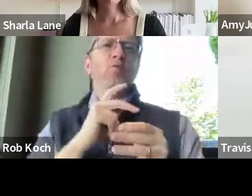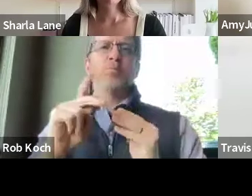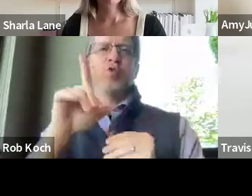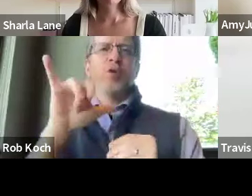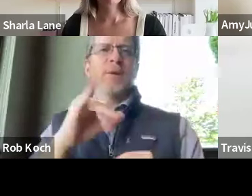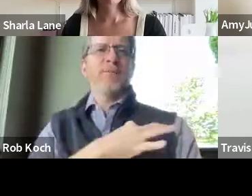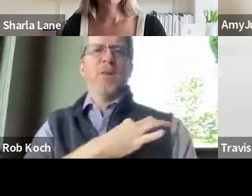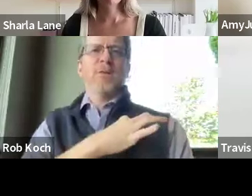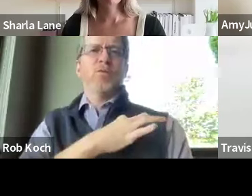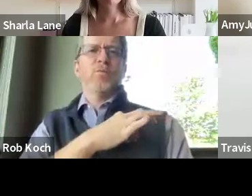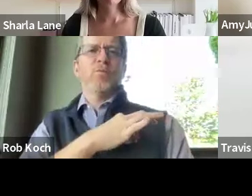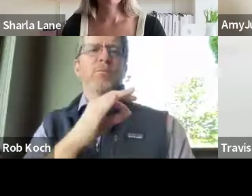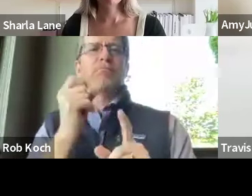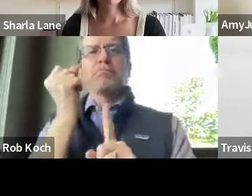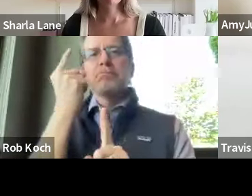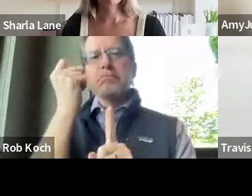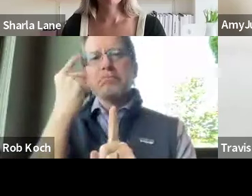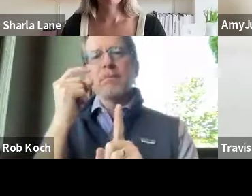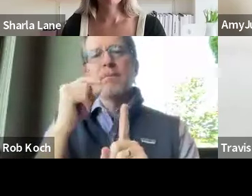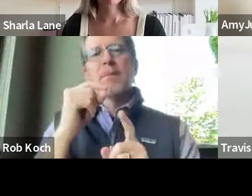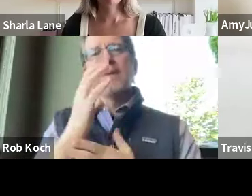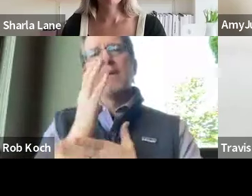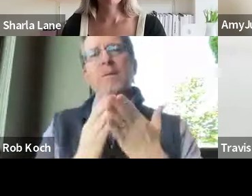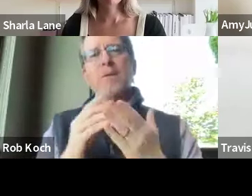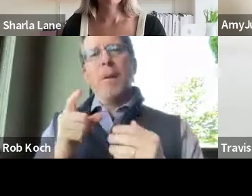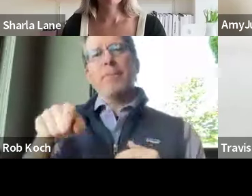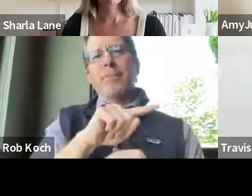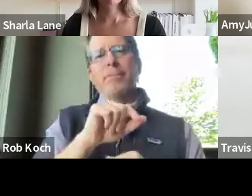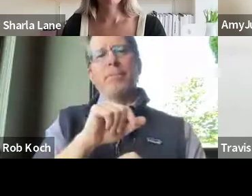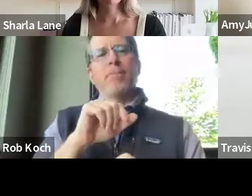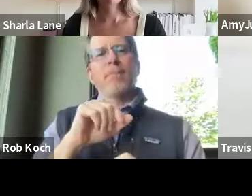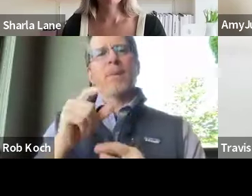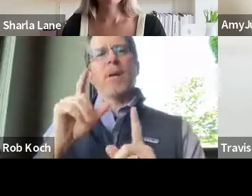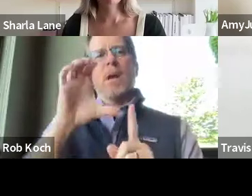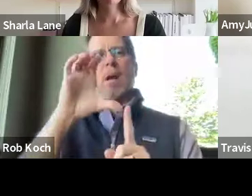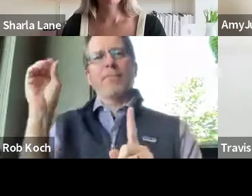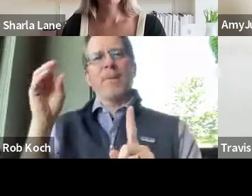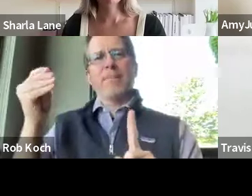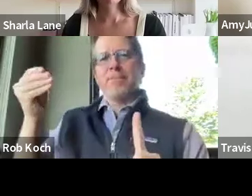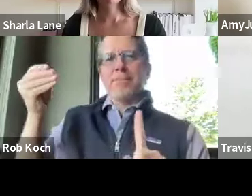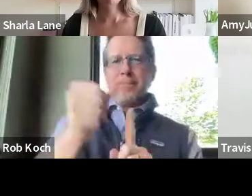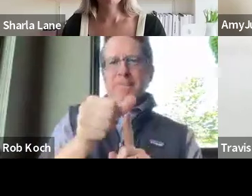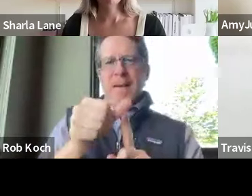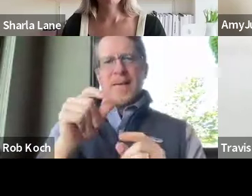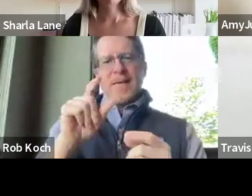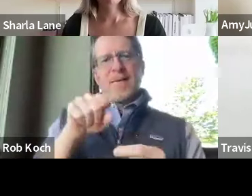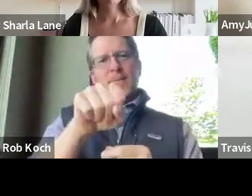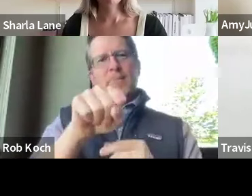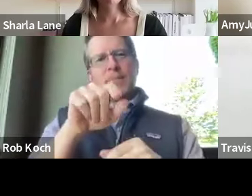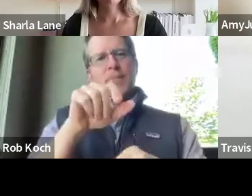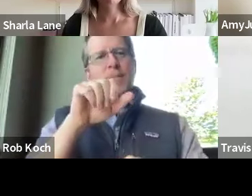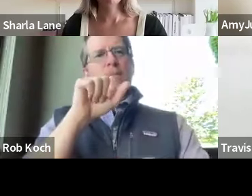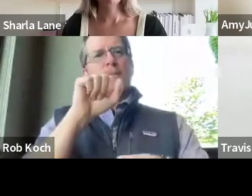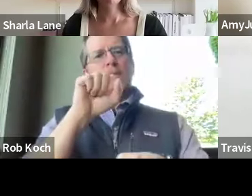CNCF is almost purely volunteer basis. And I know some companies